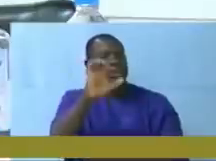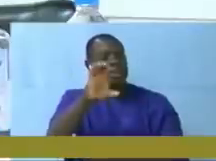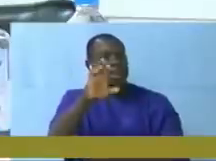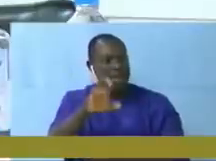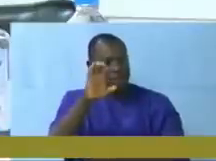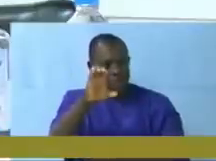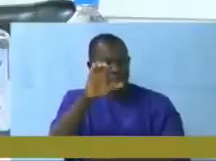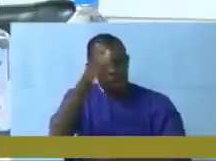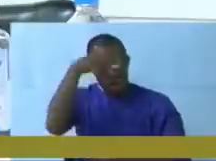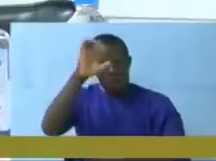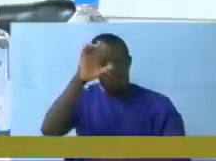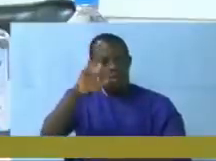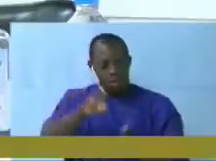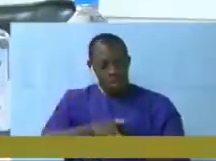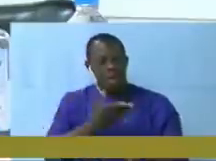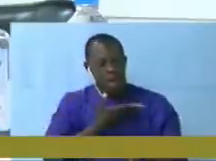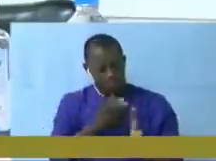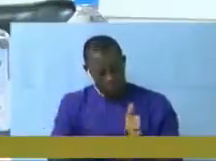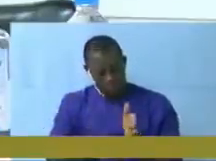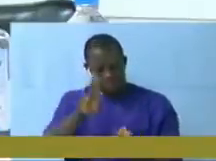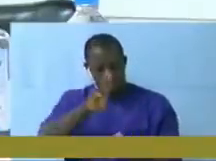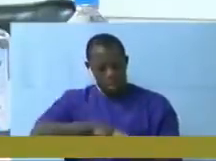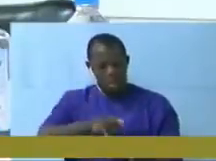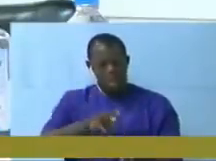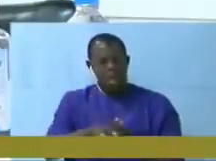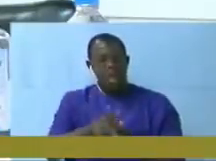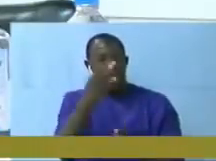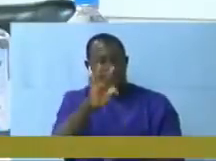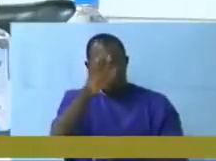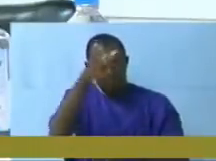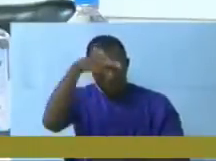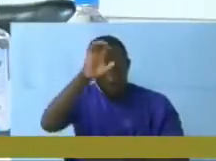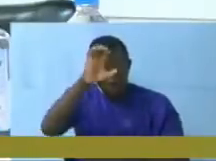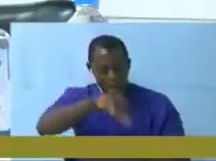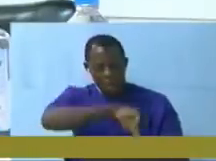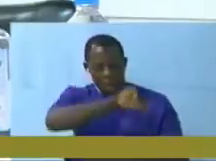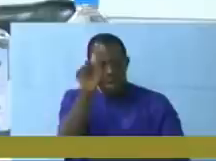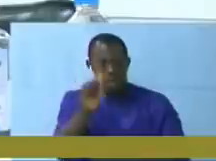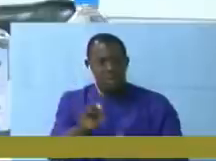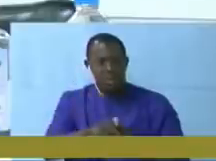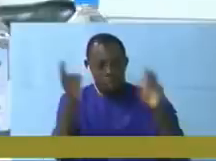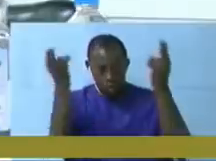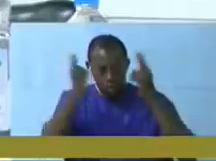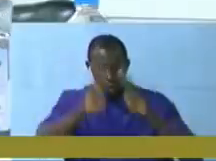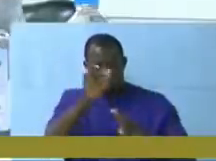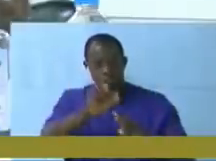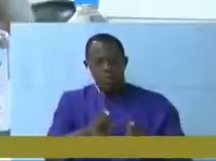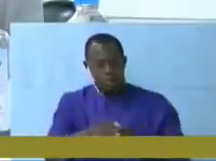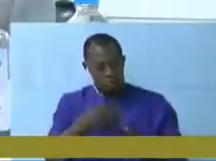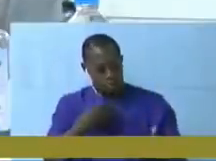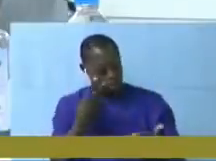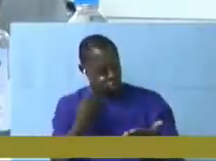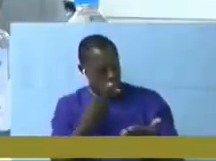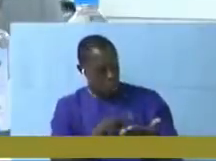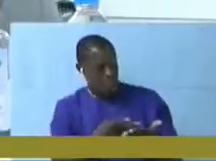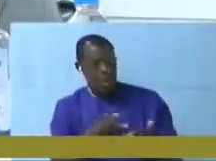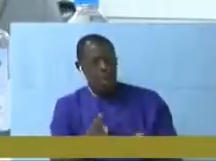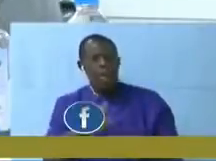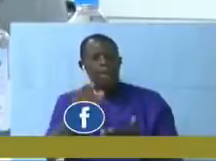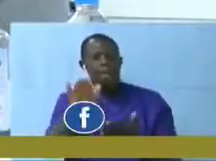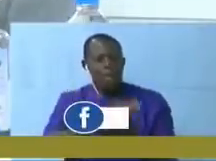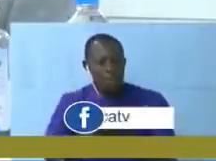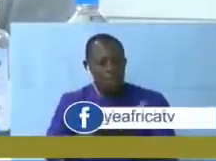the commissioners and the lead counsel. Please go ahead. I'll refer to pages 12 and 15. I remember.